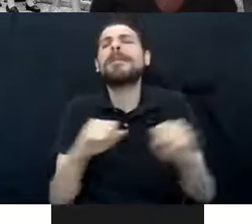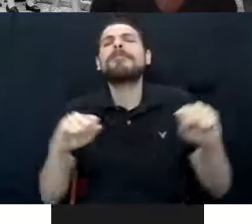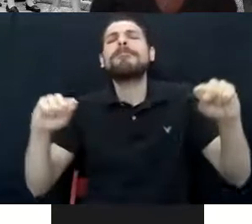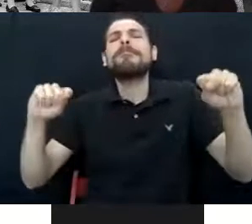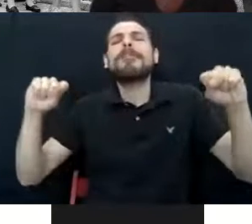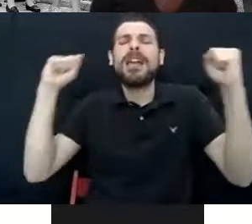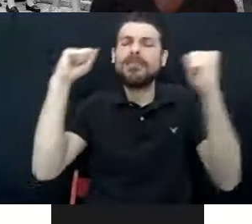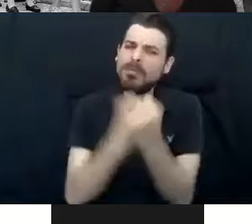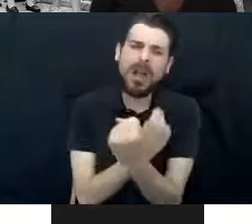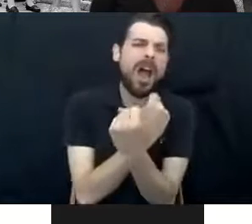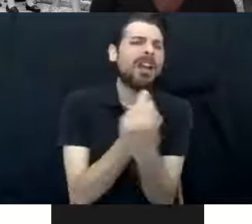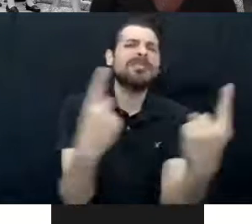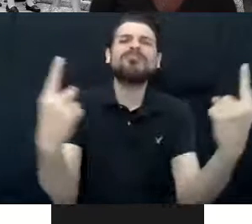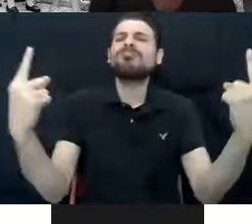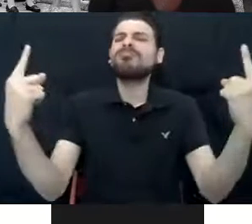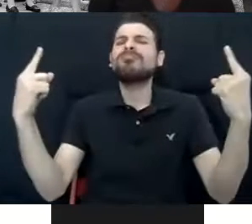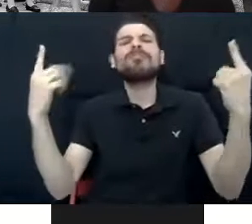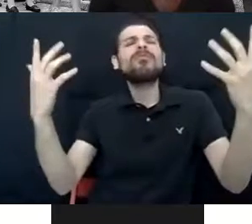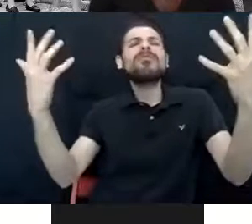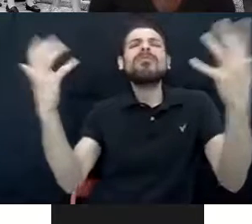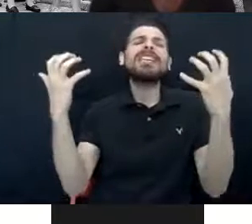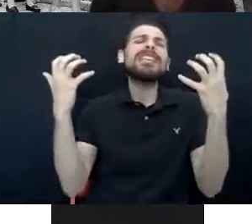freedom. Everybody wants